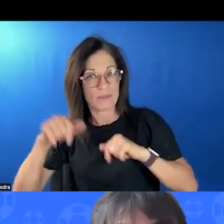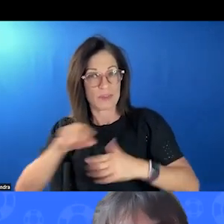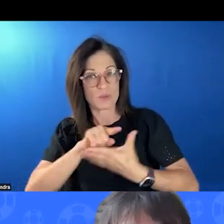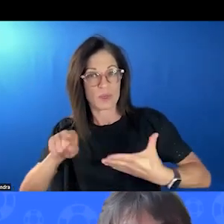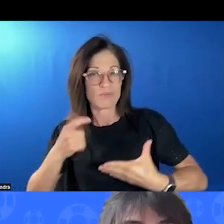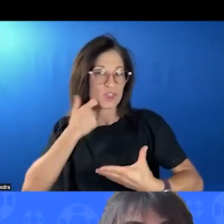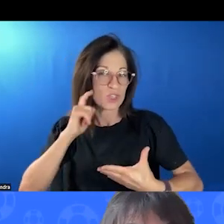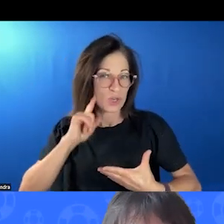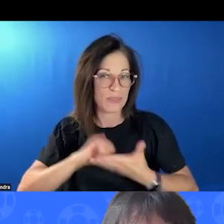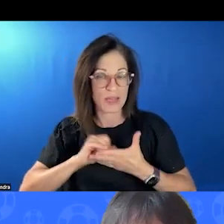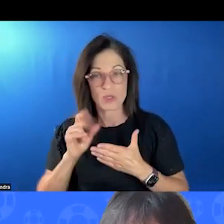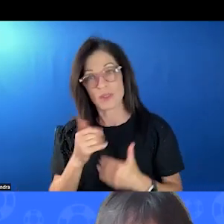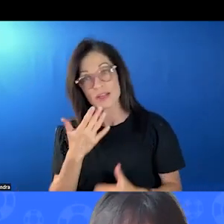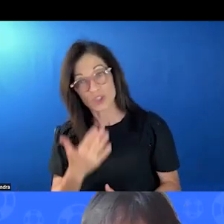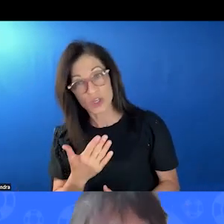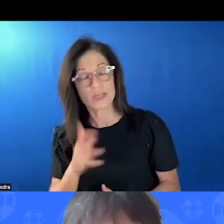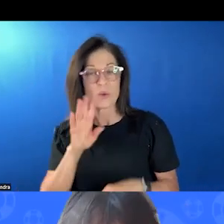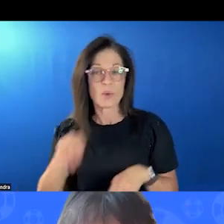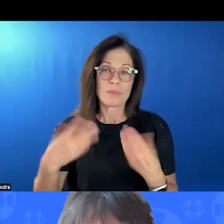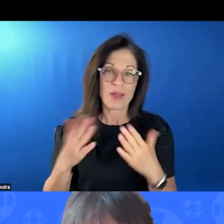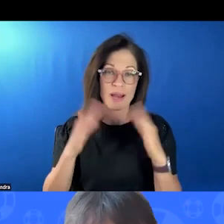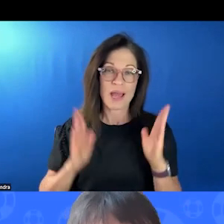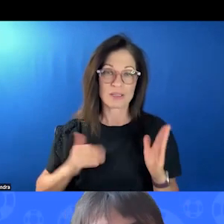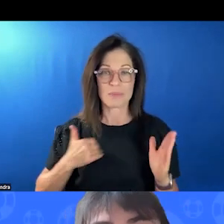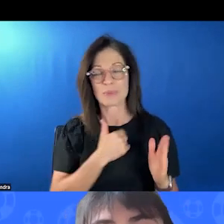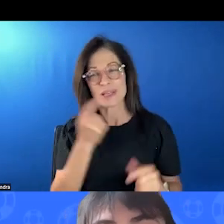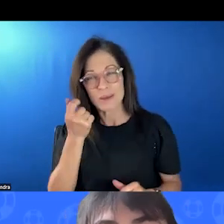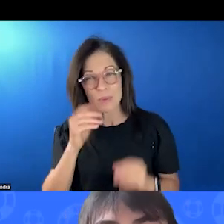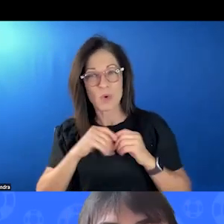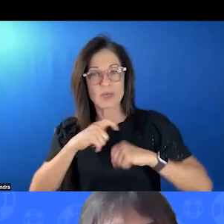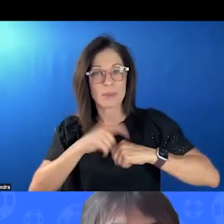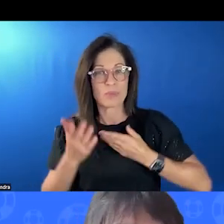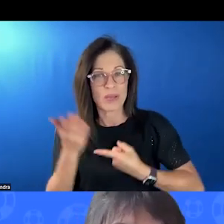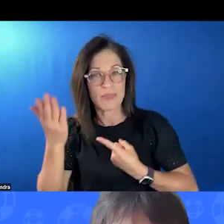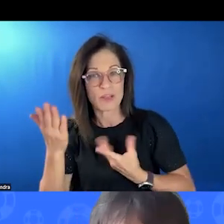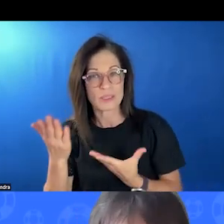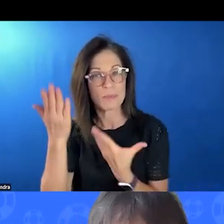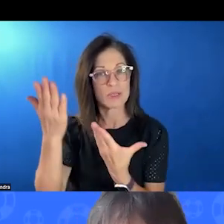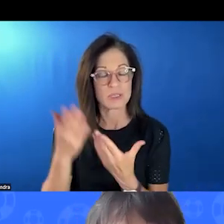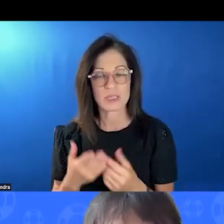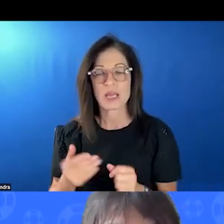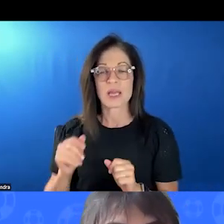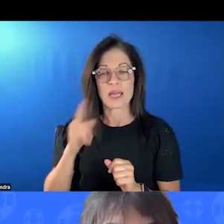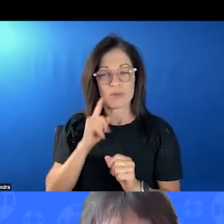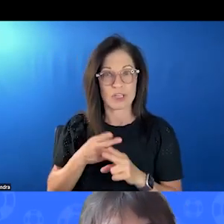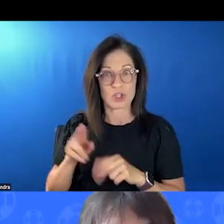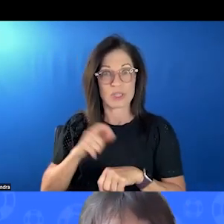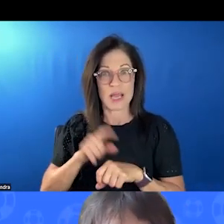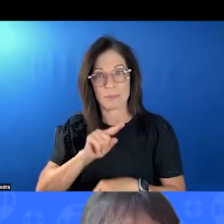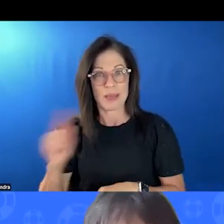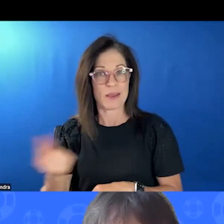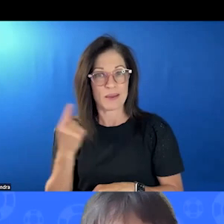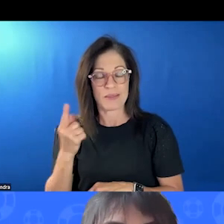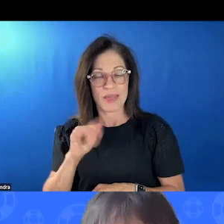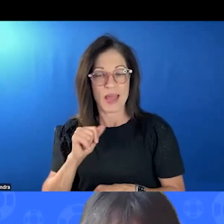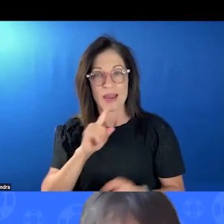heard. So that's good, and it'll give House members a little more time to get their submissions in a very short-term turnaround. The announcement